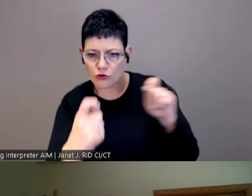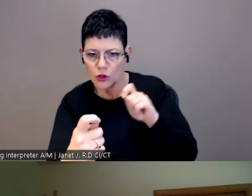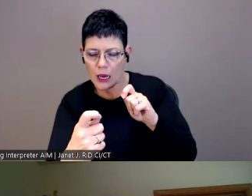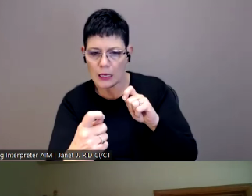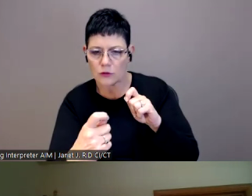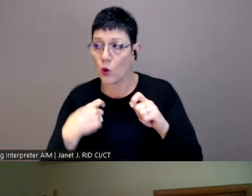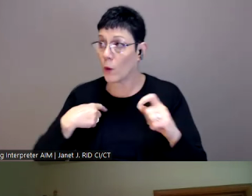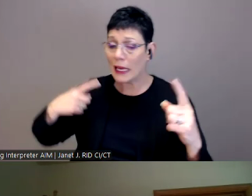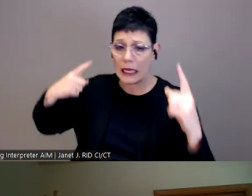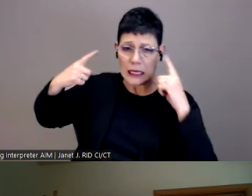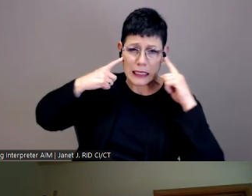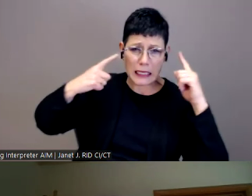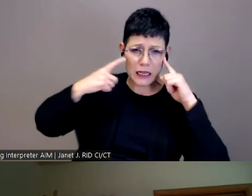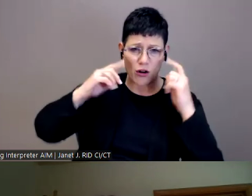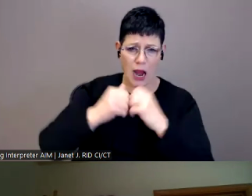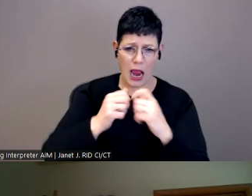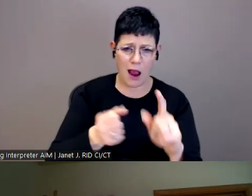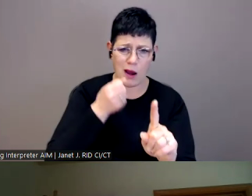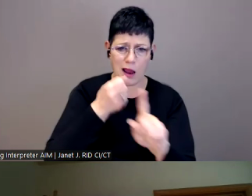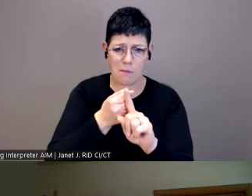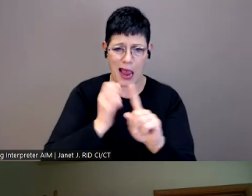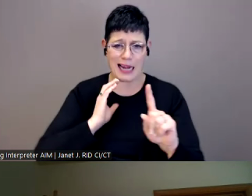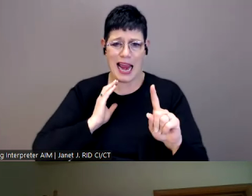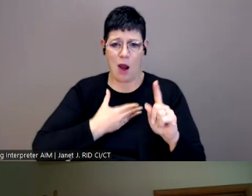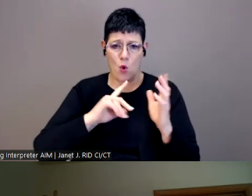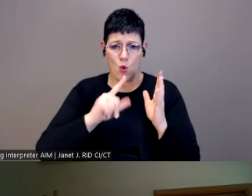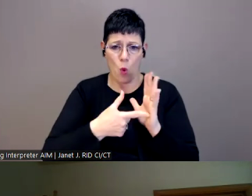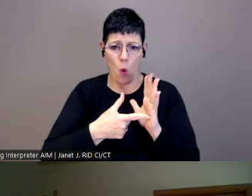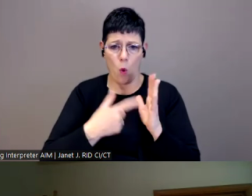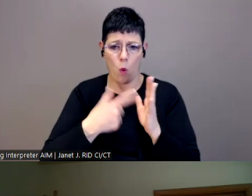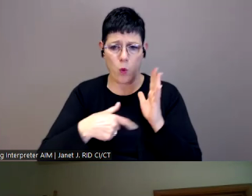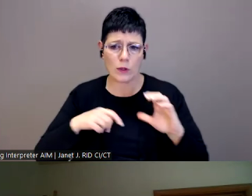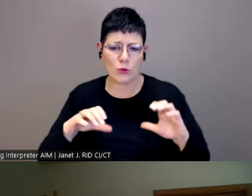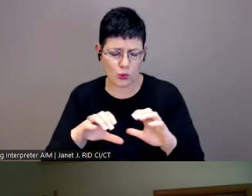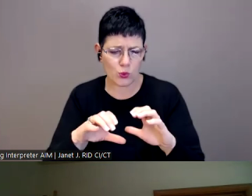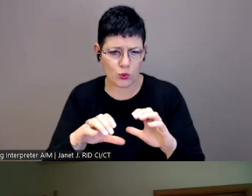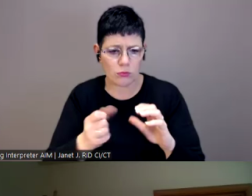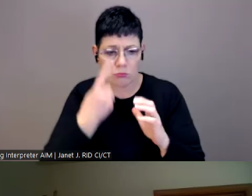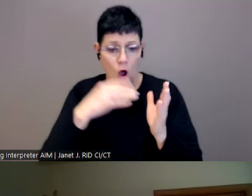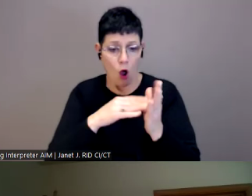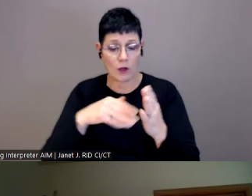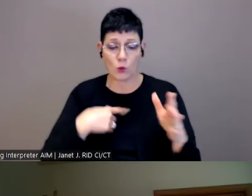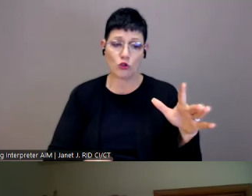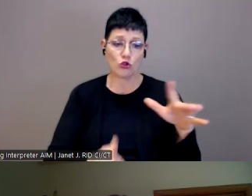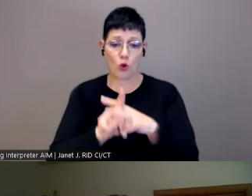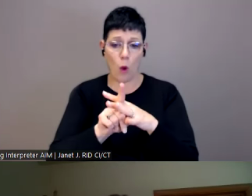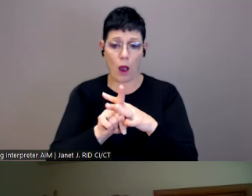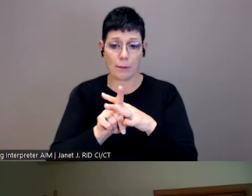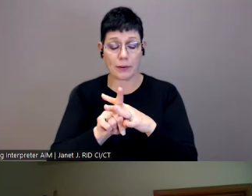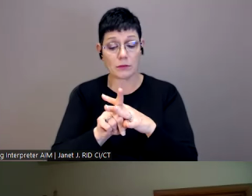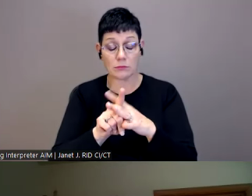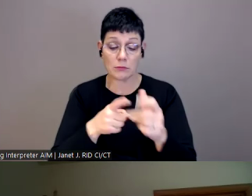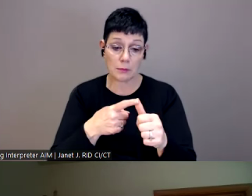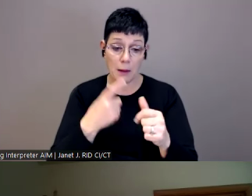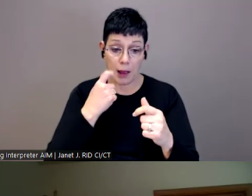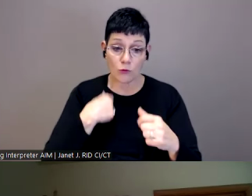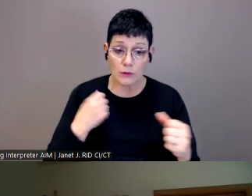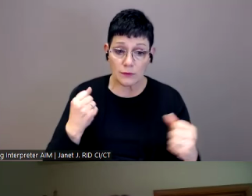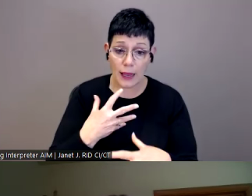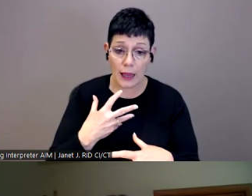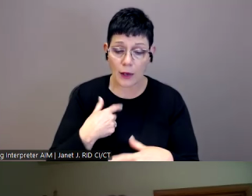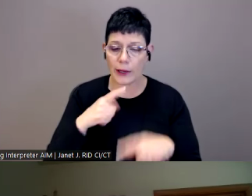it impact what we're doing? I think that sometimes we show up because we're probably fearful that we